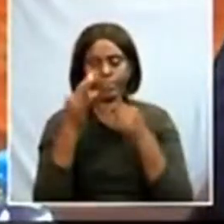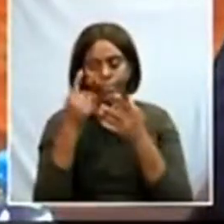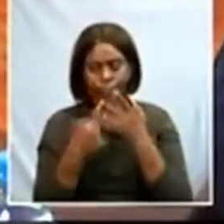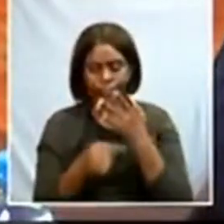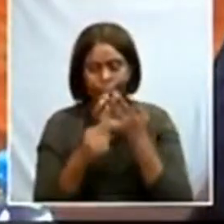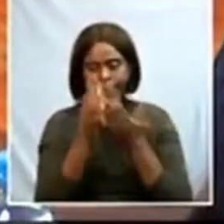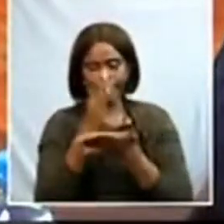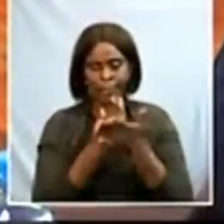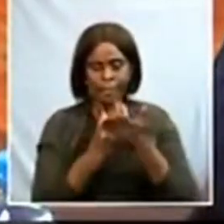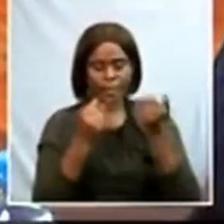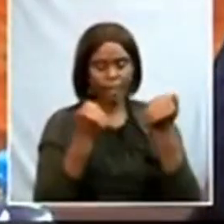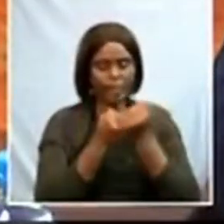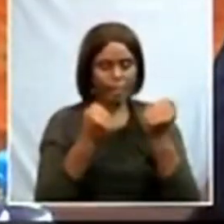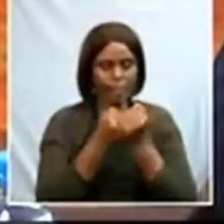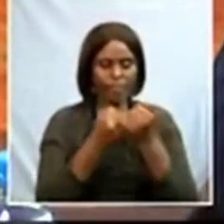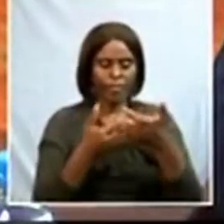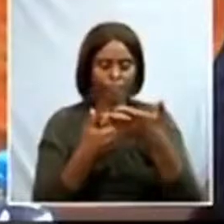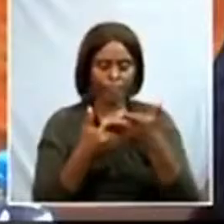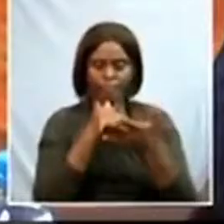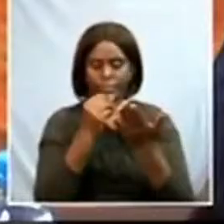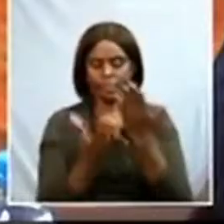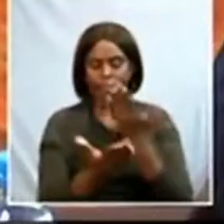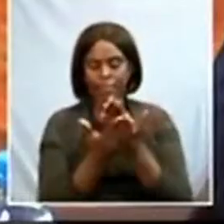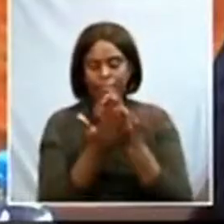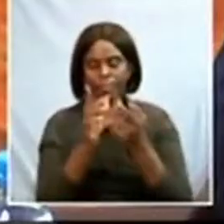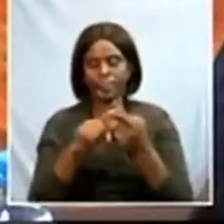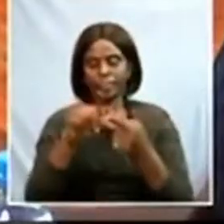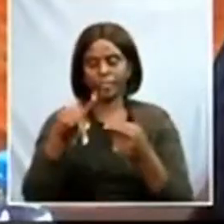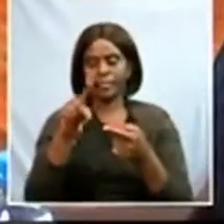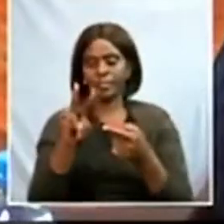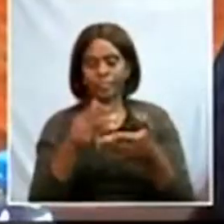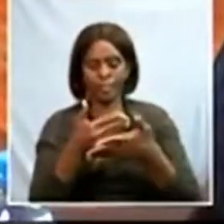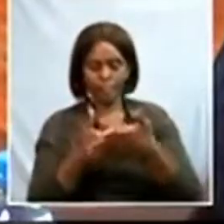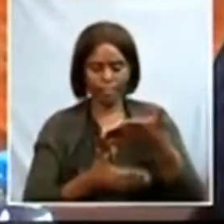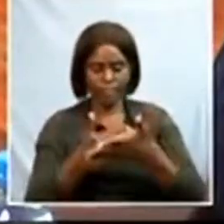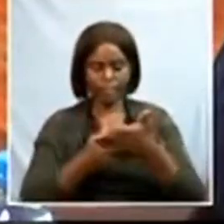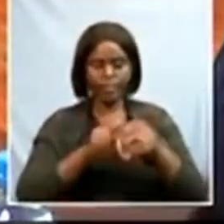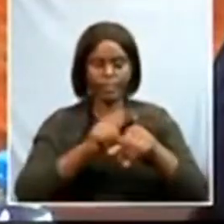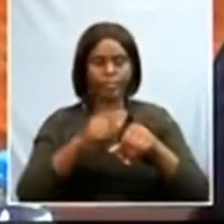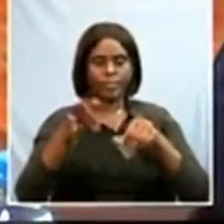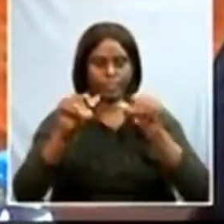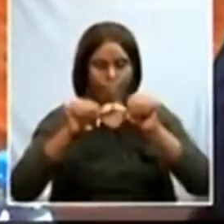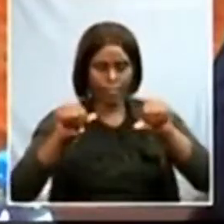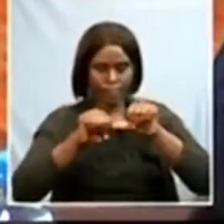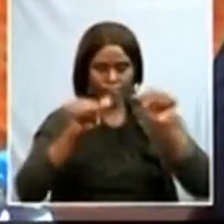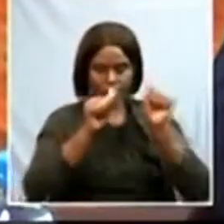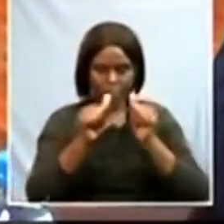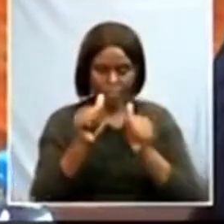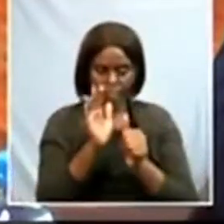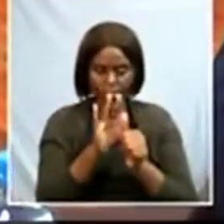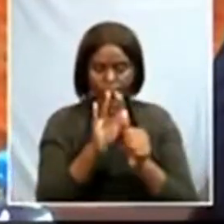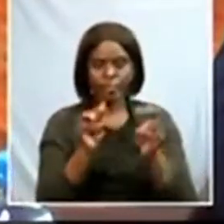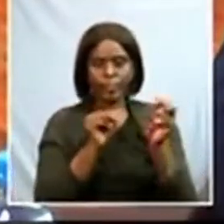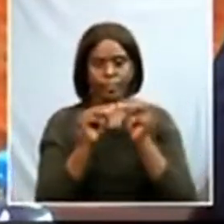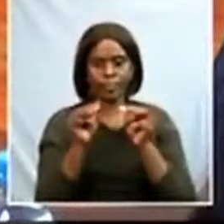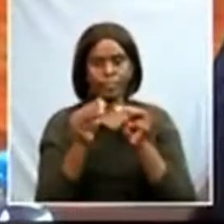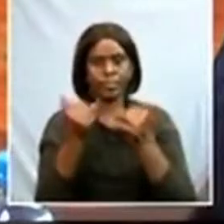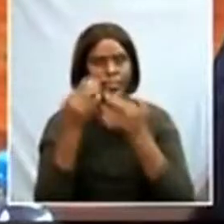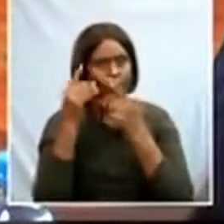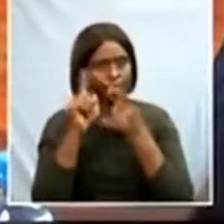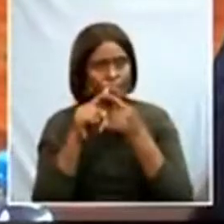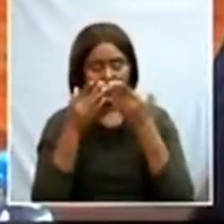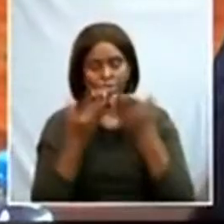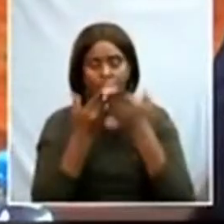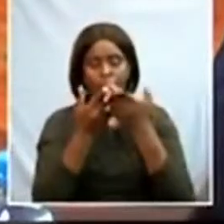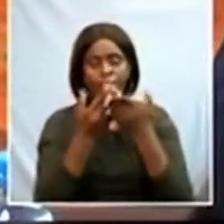of some supporting documents not being attached to the payment vouchers at the time of audit. Action taken. Management wishes to